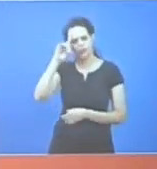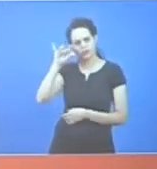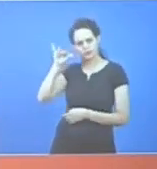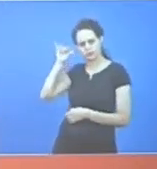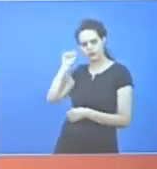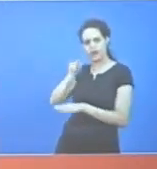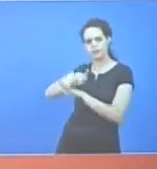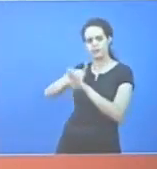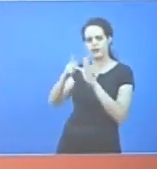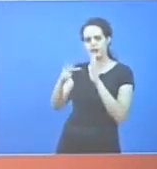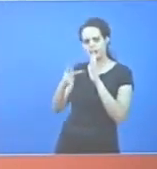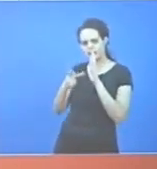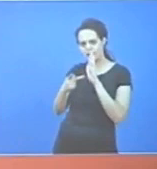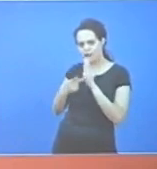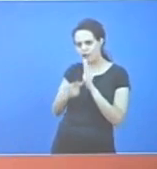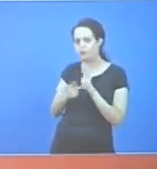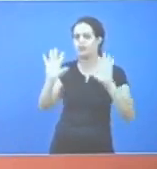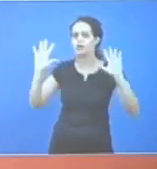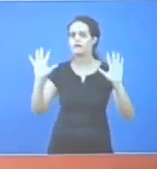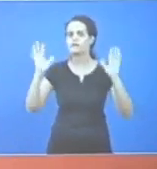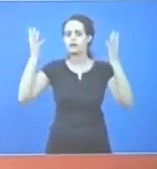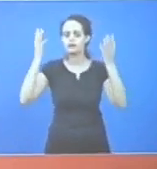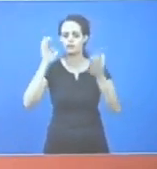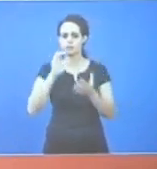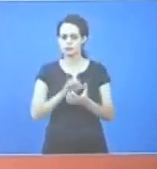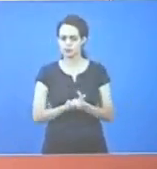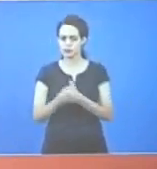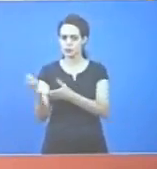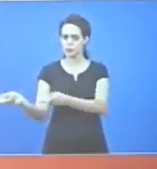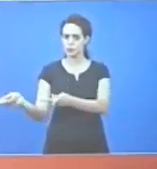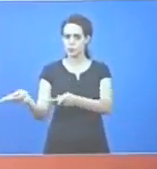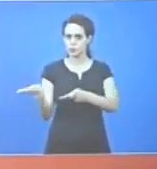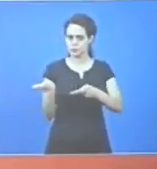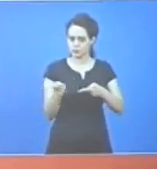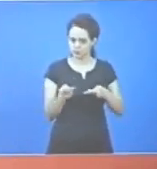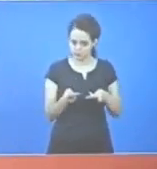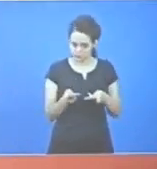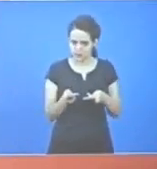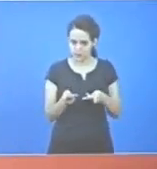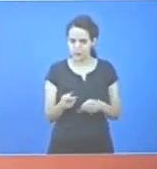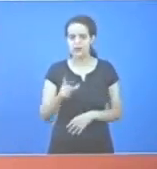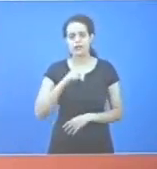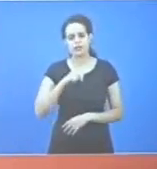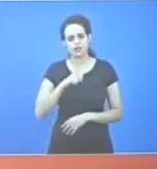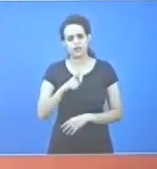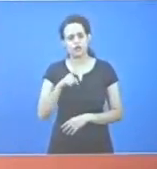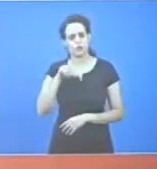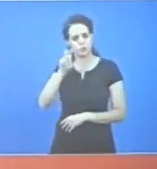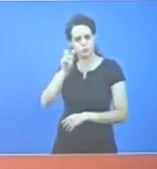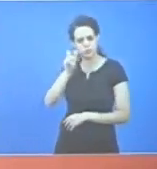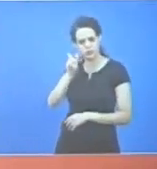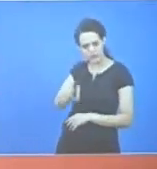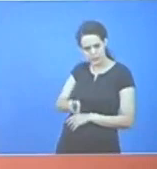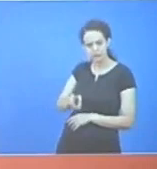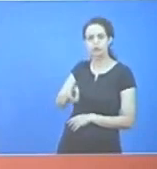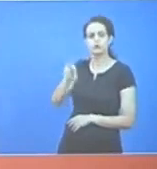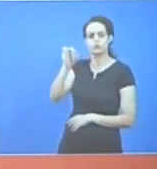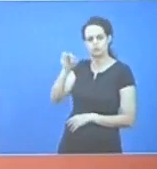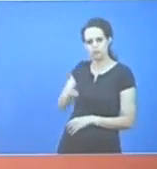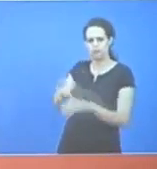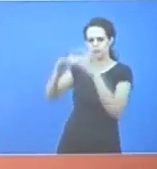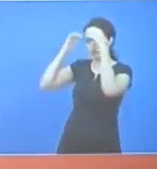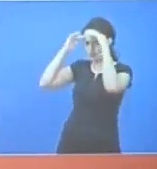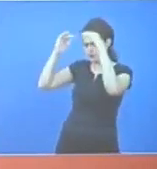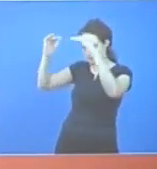So last week we studied about the wedding, the parable of the wedding, the invitation. So we have